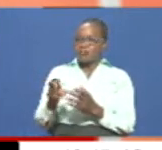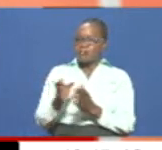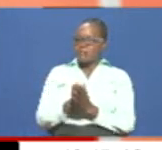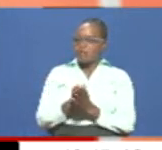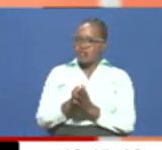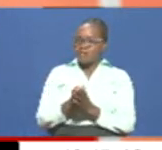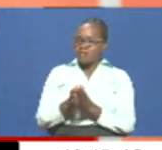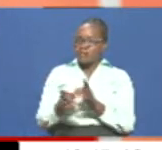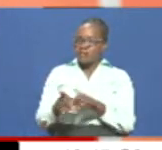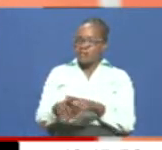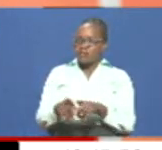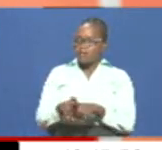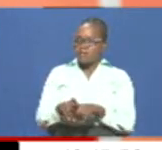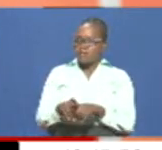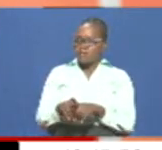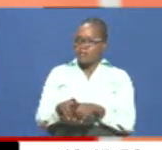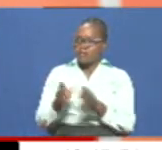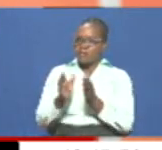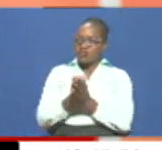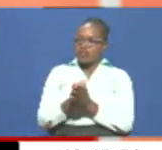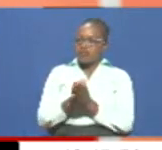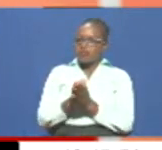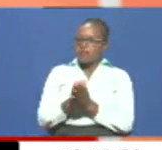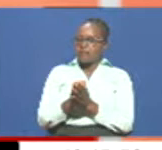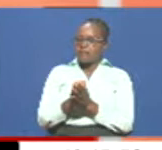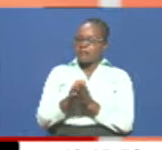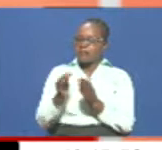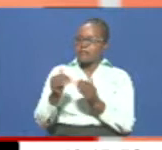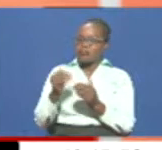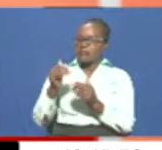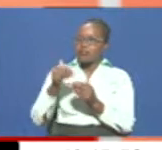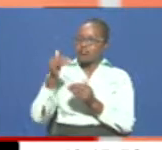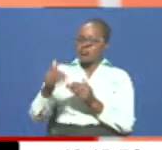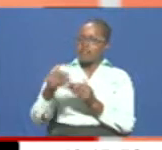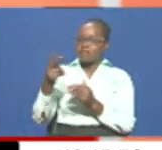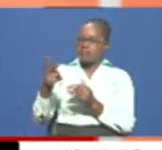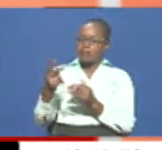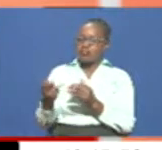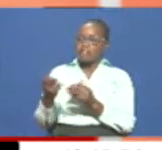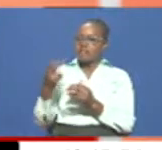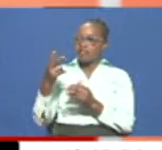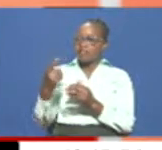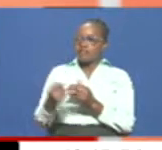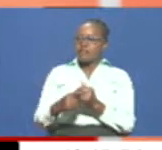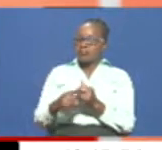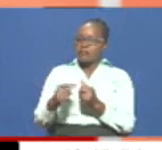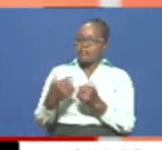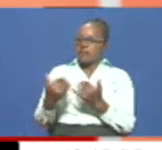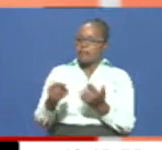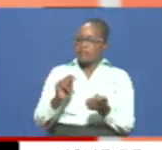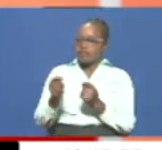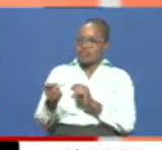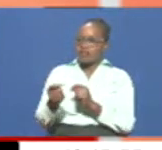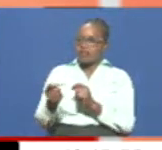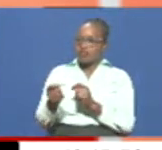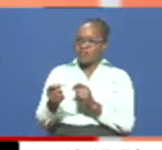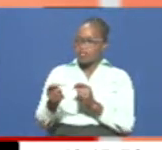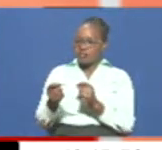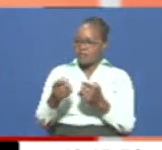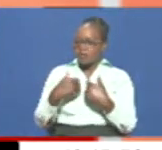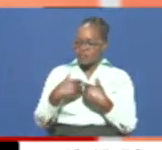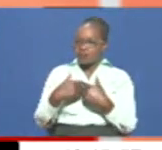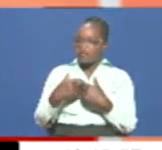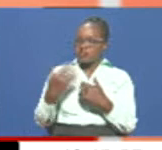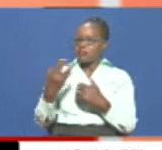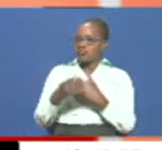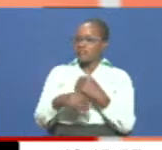But due to the COVID pandemic, that was postponed to 2026. We now have another opportunity for at least close to 4 years